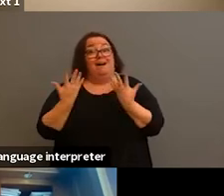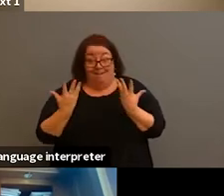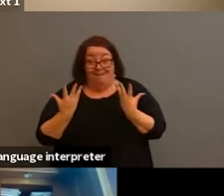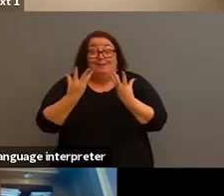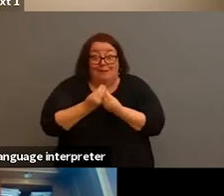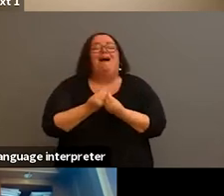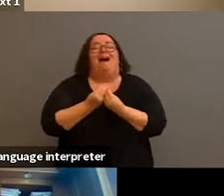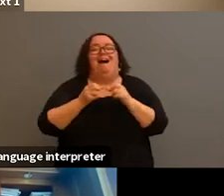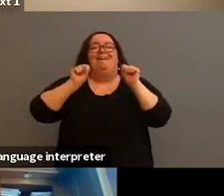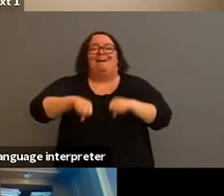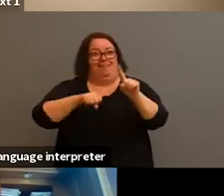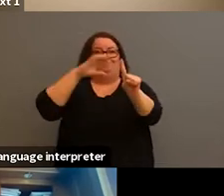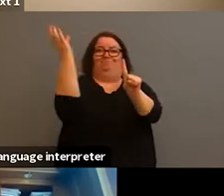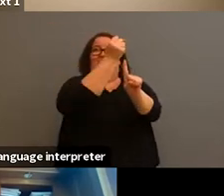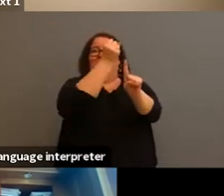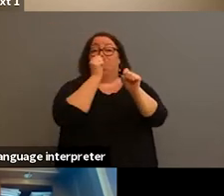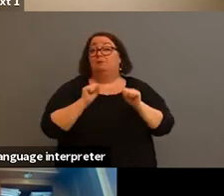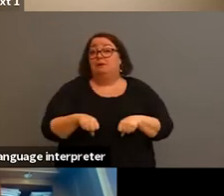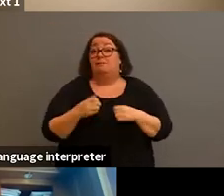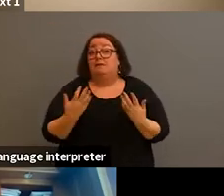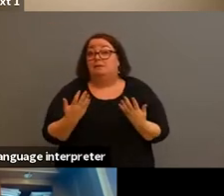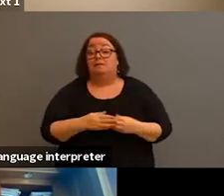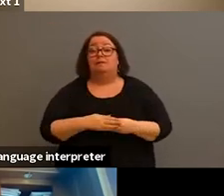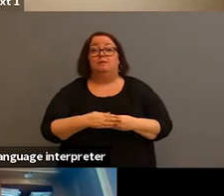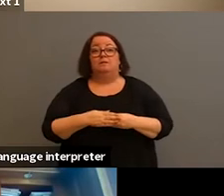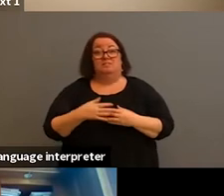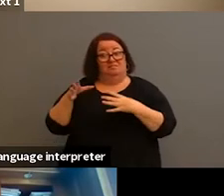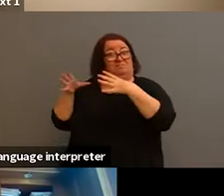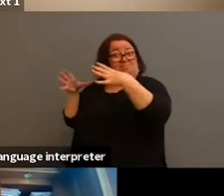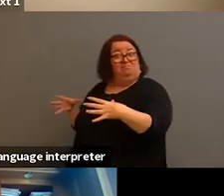with disabilities are clearly one group that has,